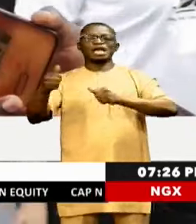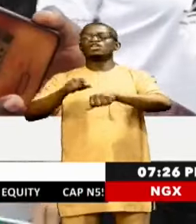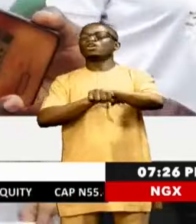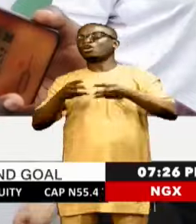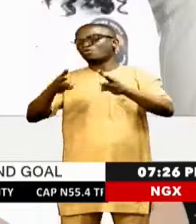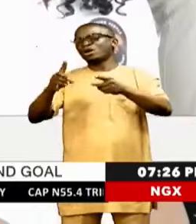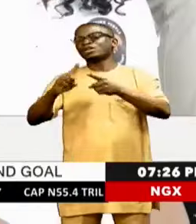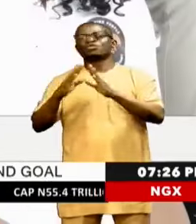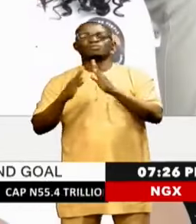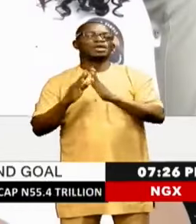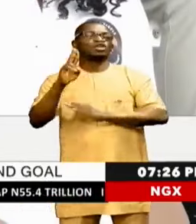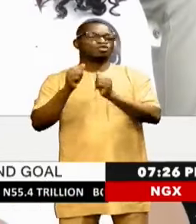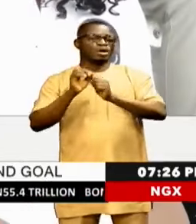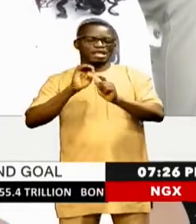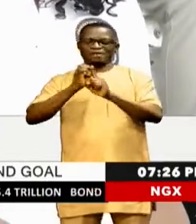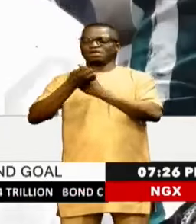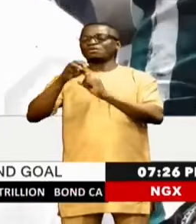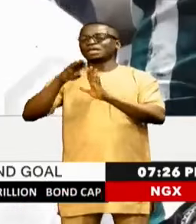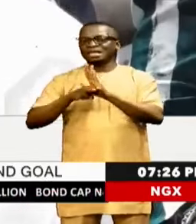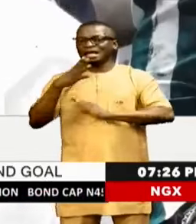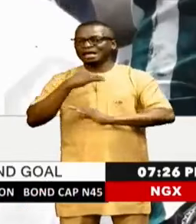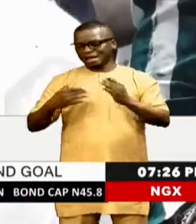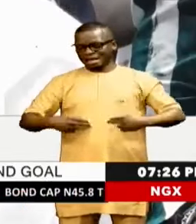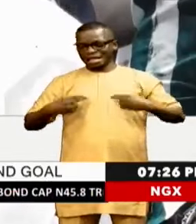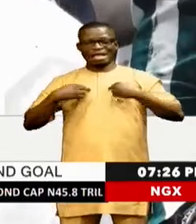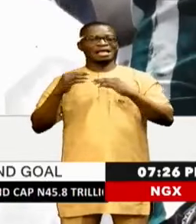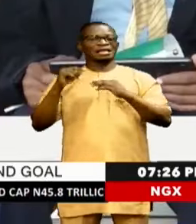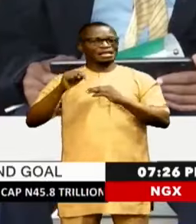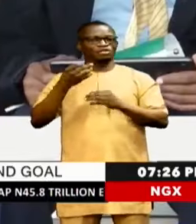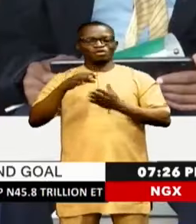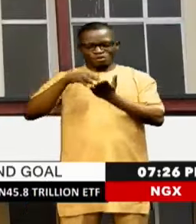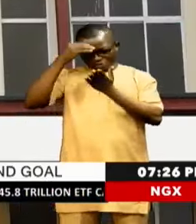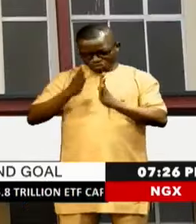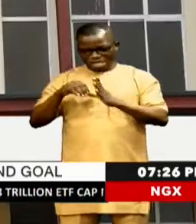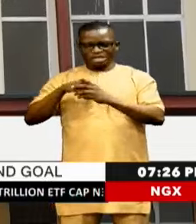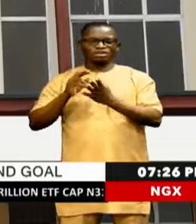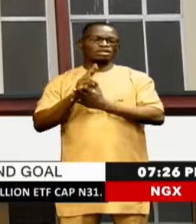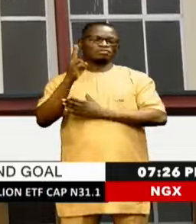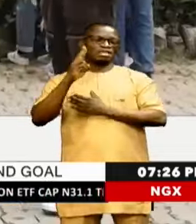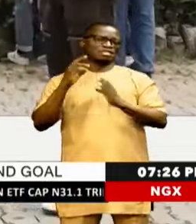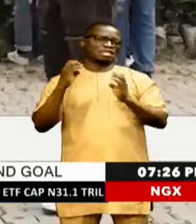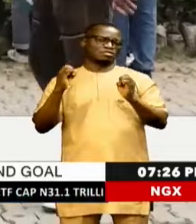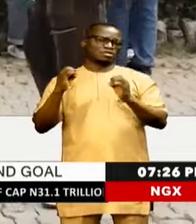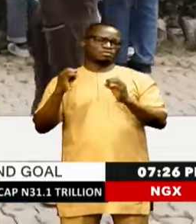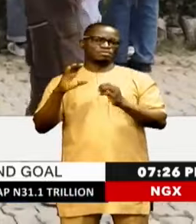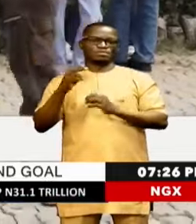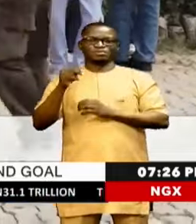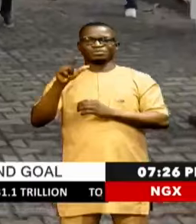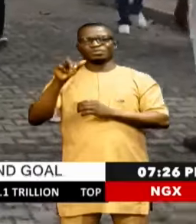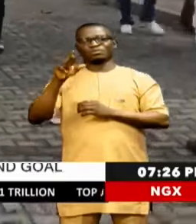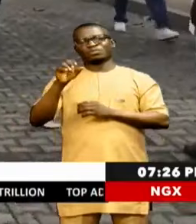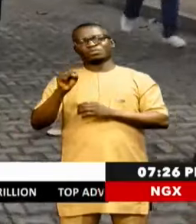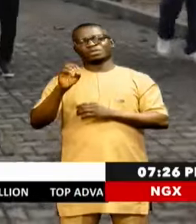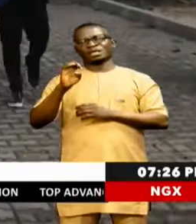in meeting the environmental and health needs of students in tertiary institutions. Charles